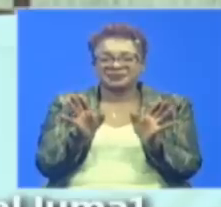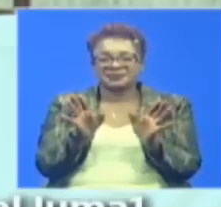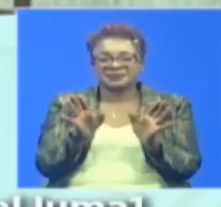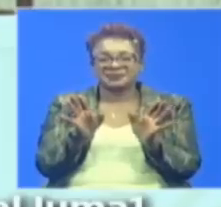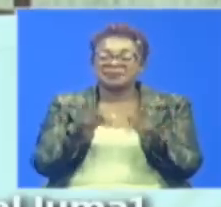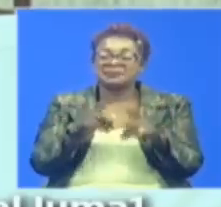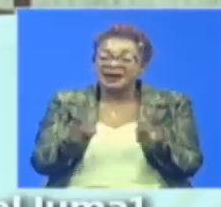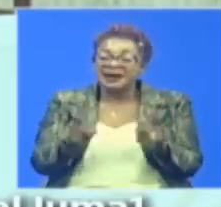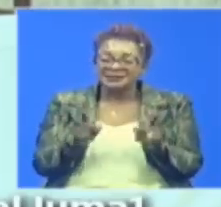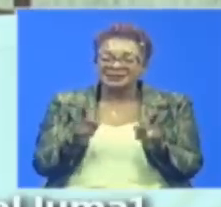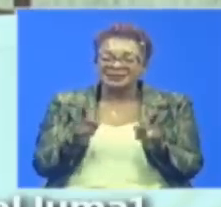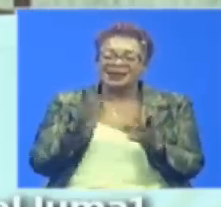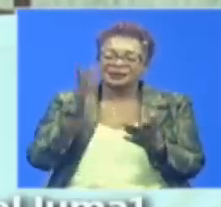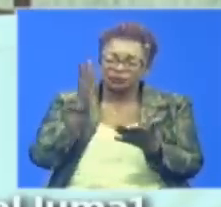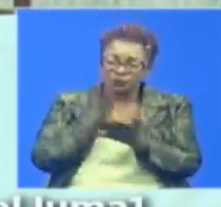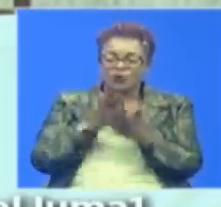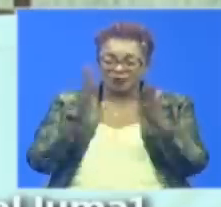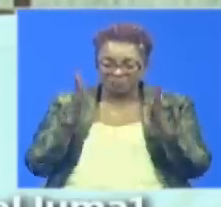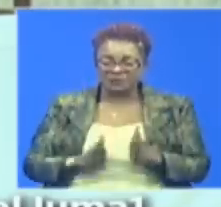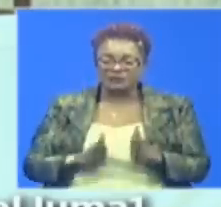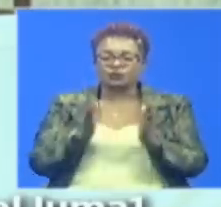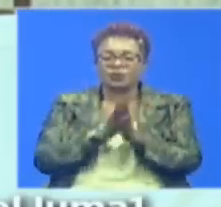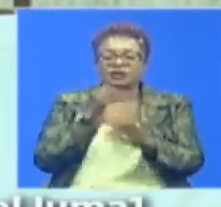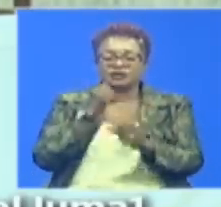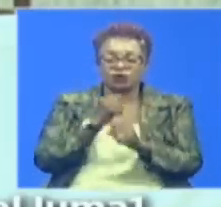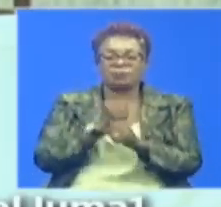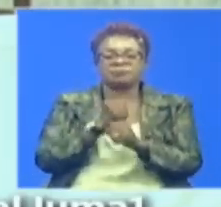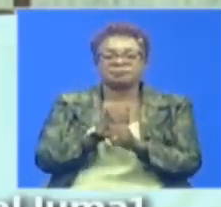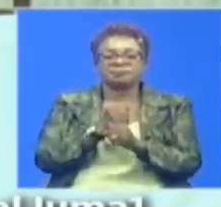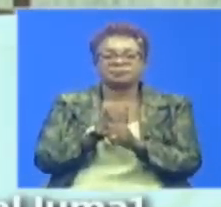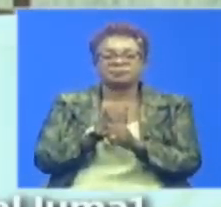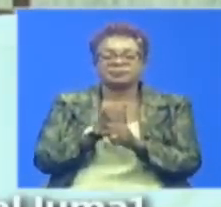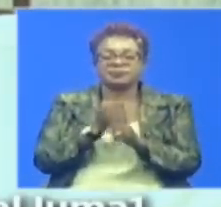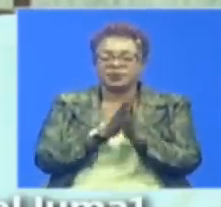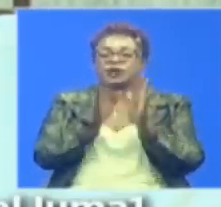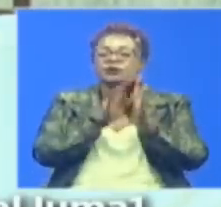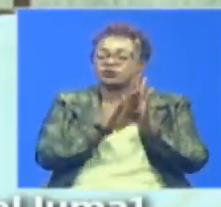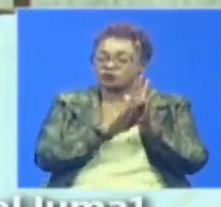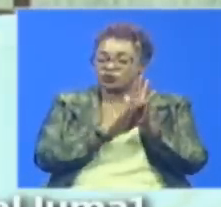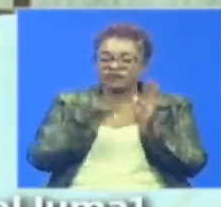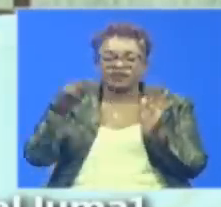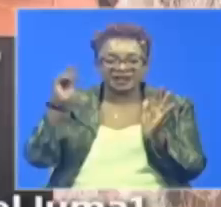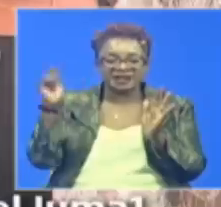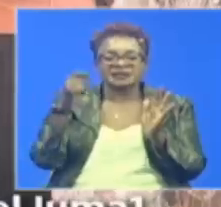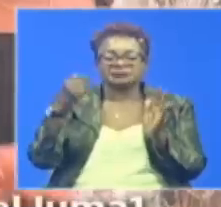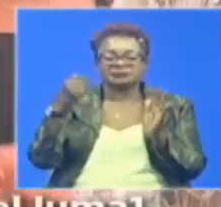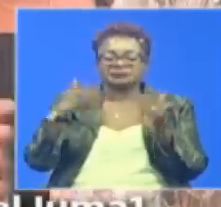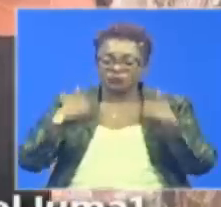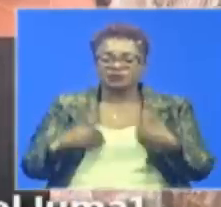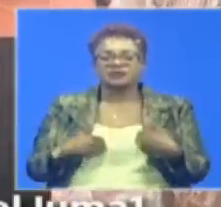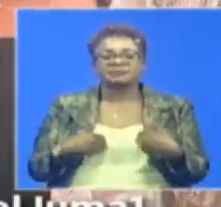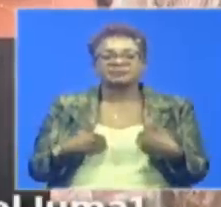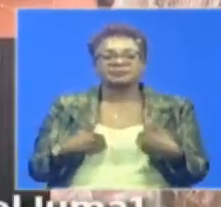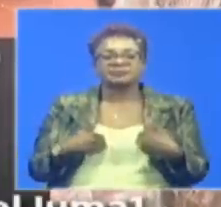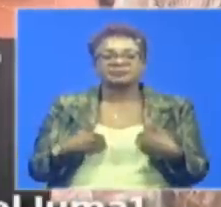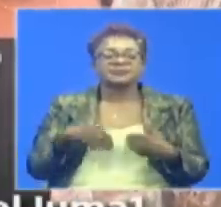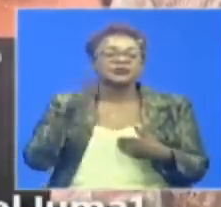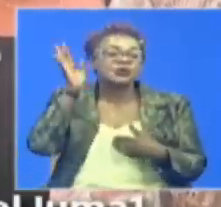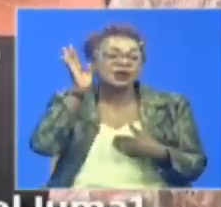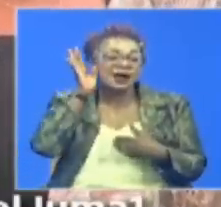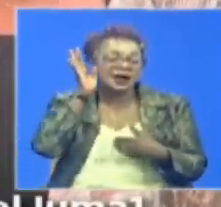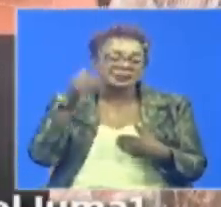Lakini mtu mwenye hako na kazi ambaye amepatiwa na katiba ya Kenya ni mimi. You heard me say mtu